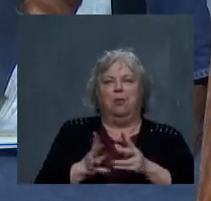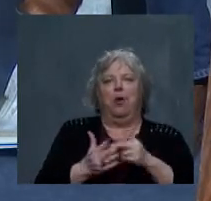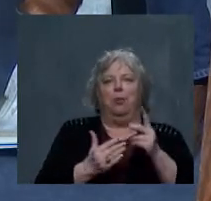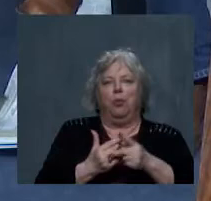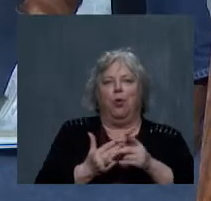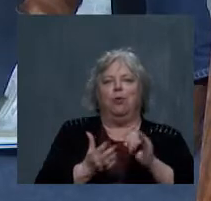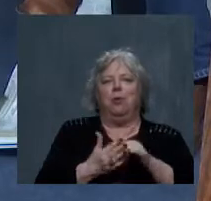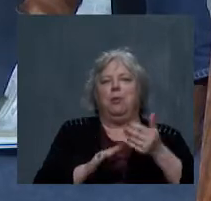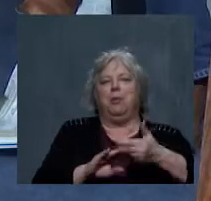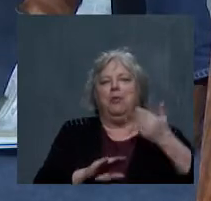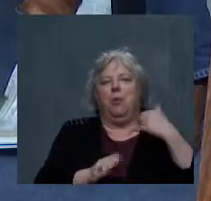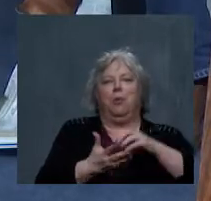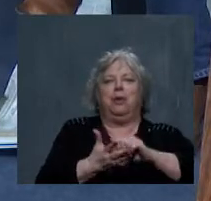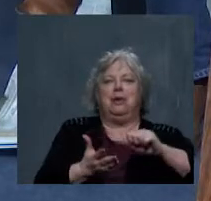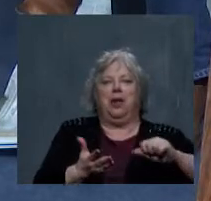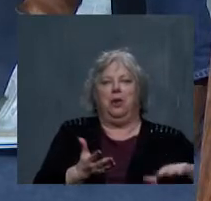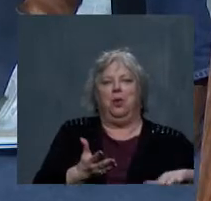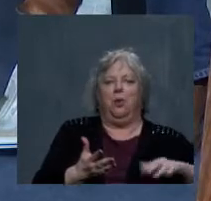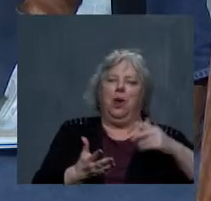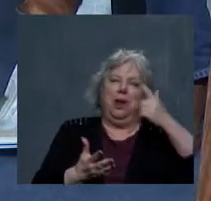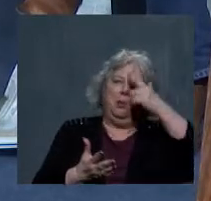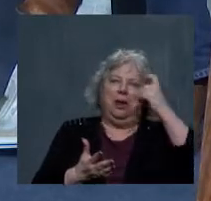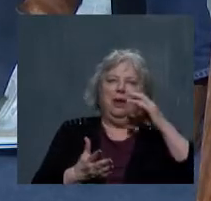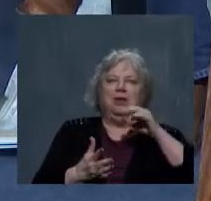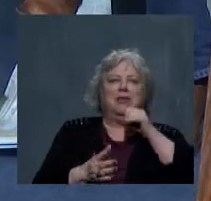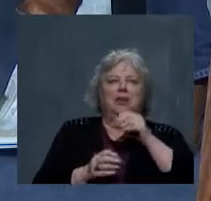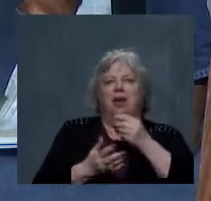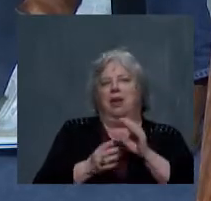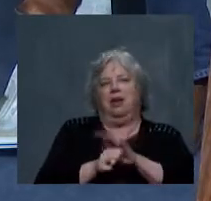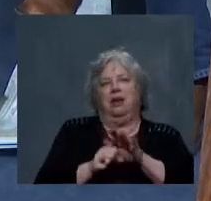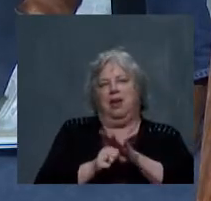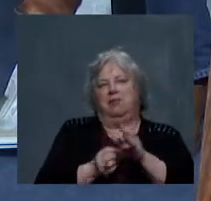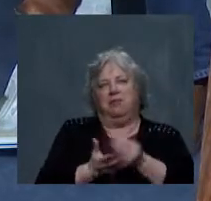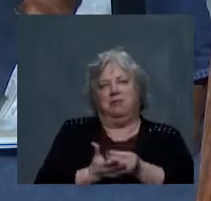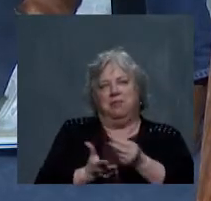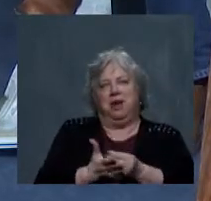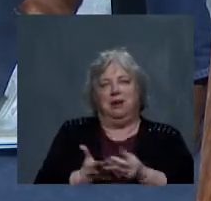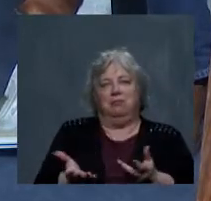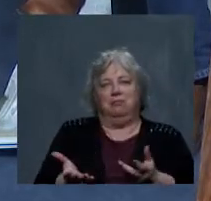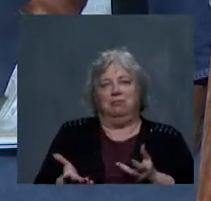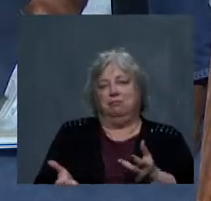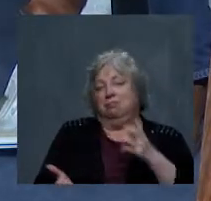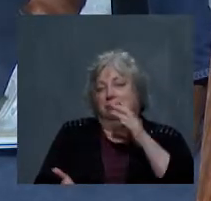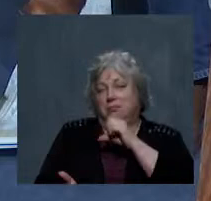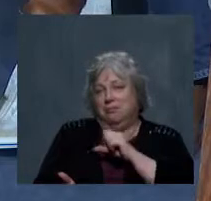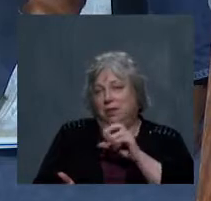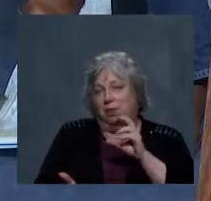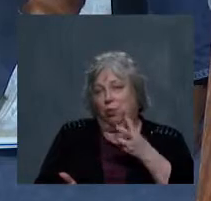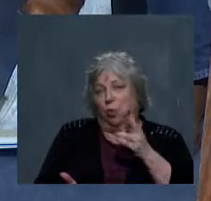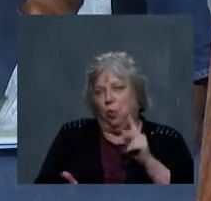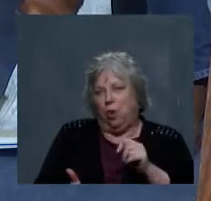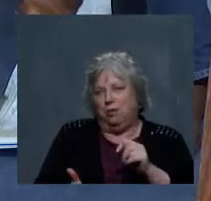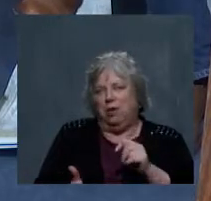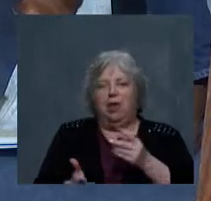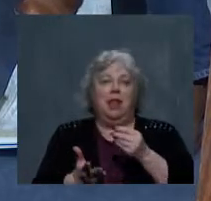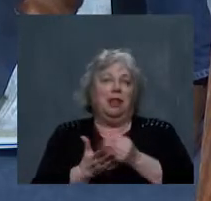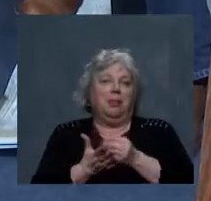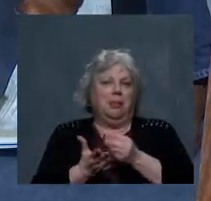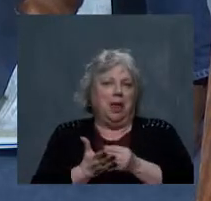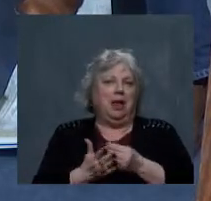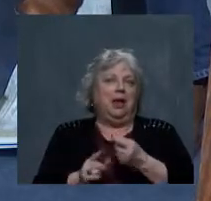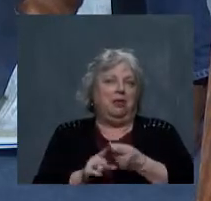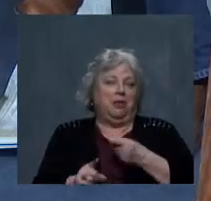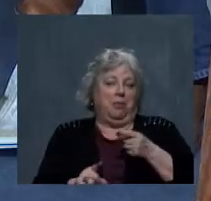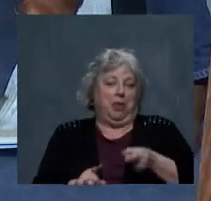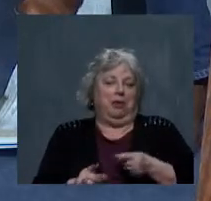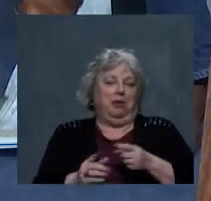taken away from the school district because of lack of revenues. Guess what? The revenue from this project would cover that